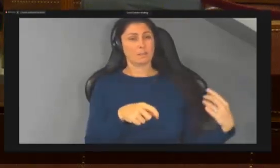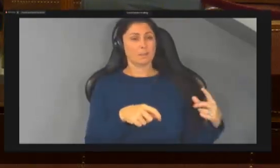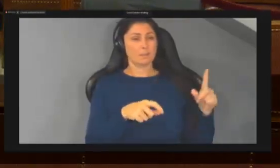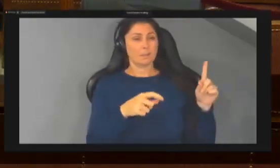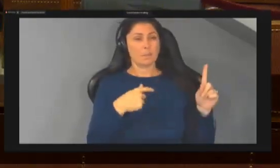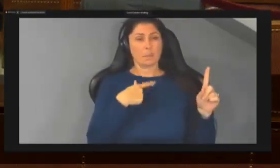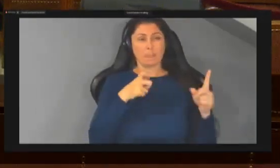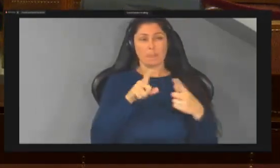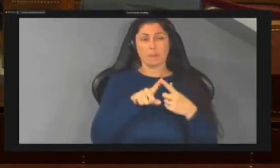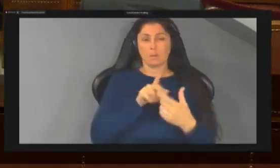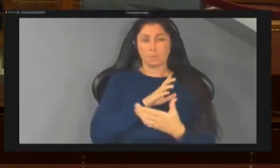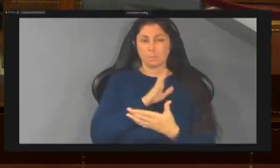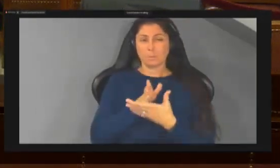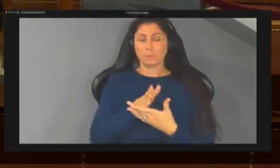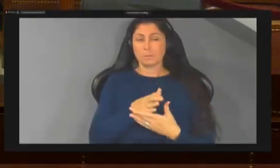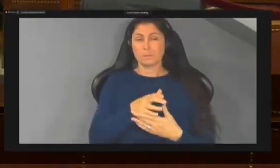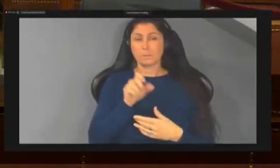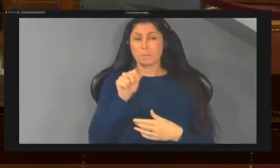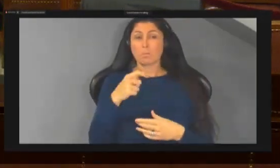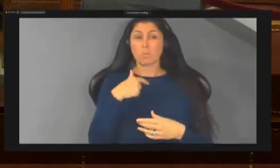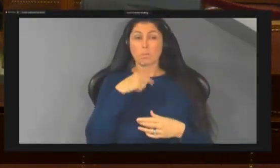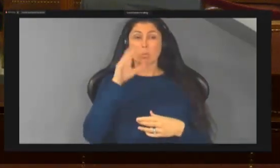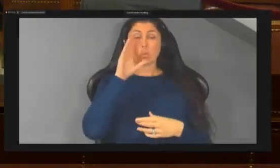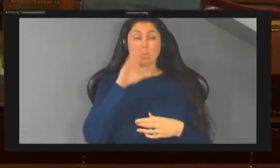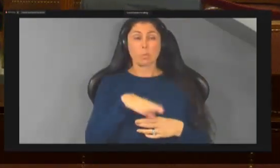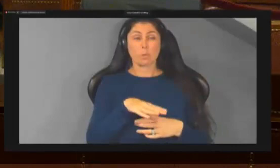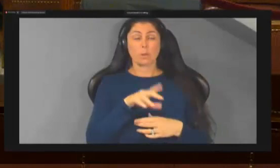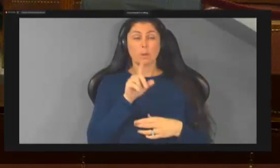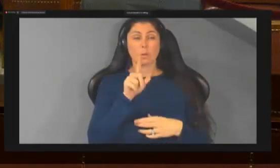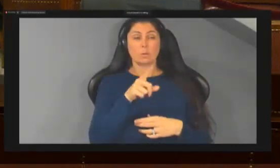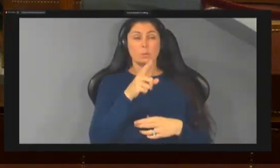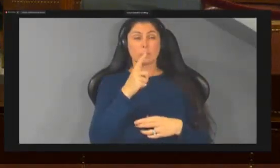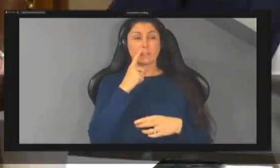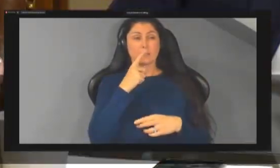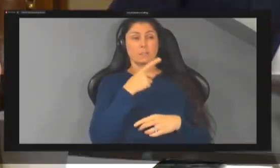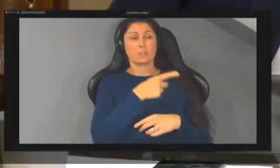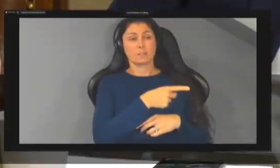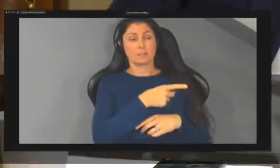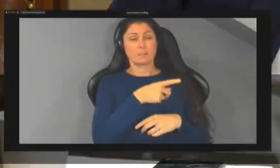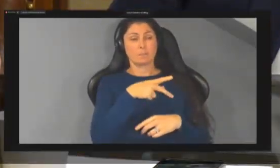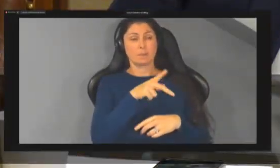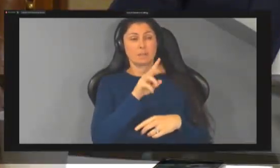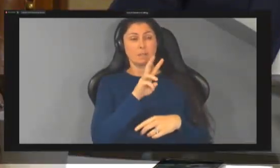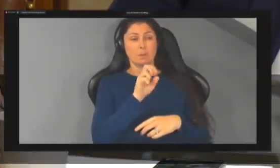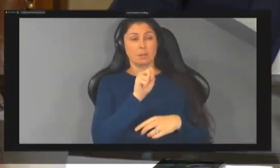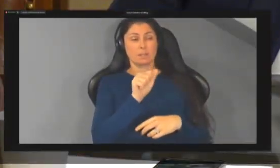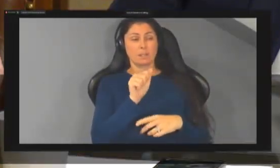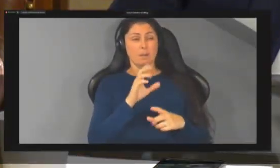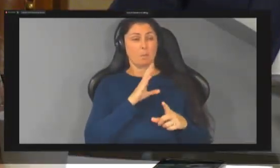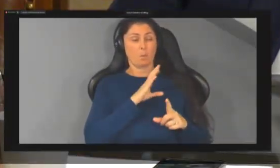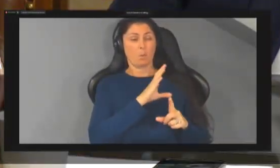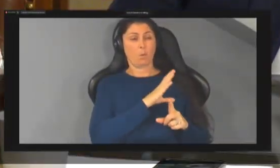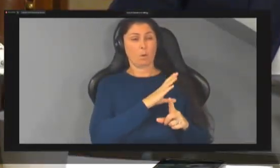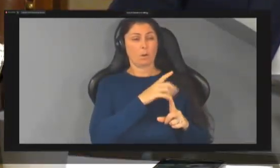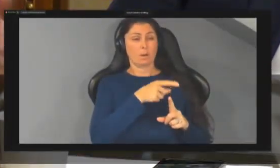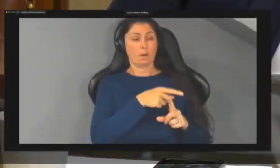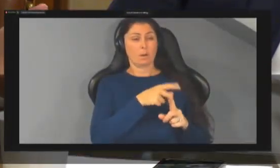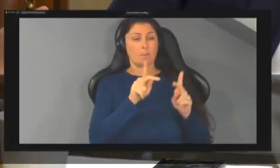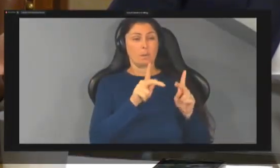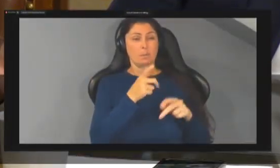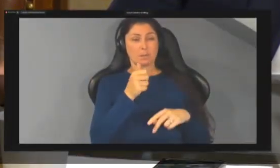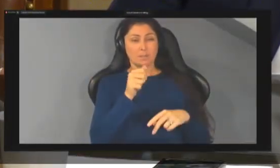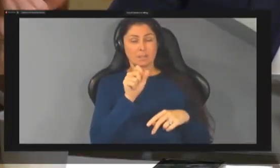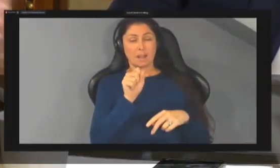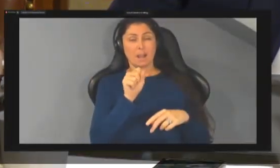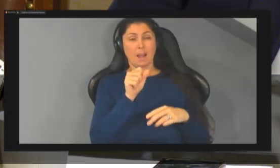Interrogatory. I know just from being on the PWSA board, PWSA, People's Gas, others plan